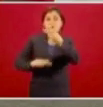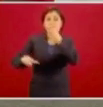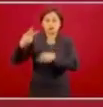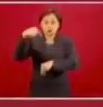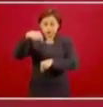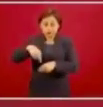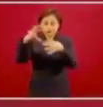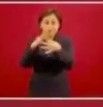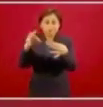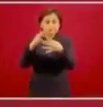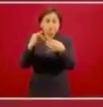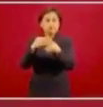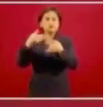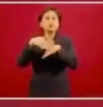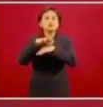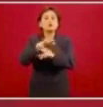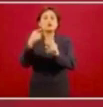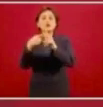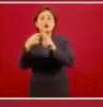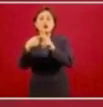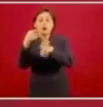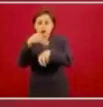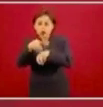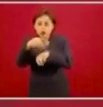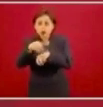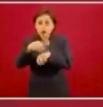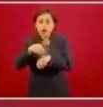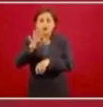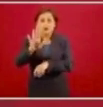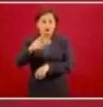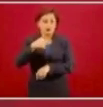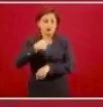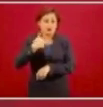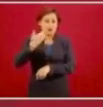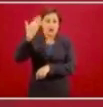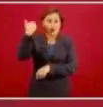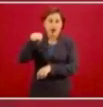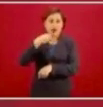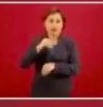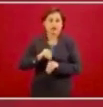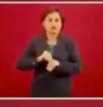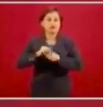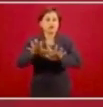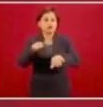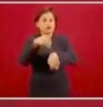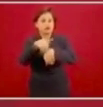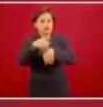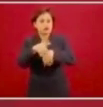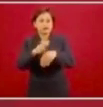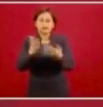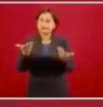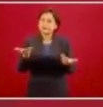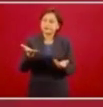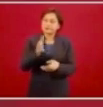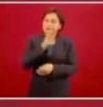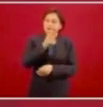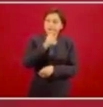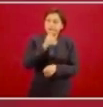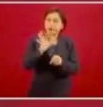that? Well, regarding this topic, next week I'm gonna be presenting more absolute numbers,